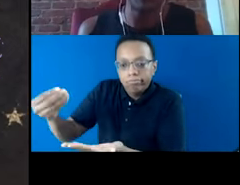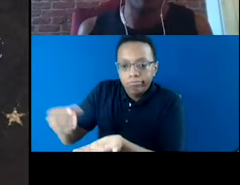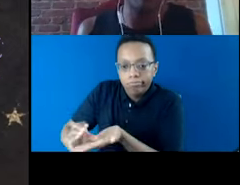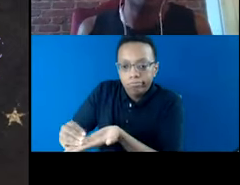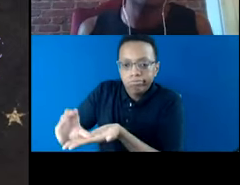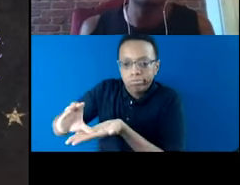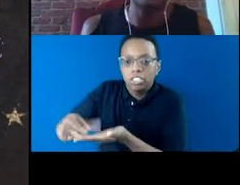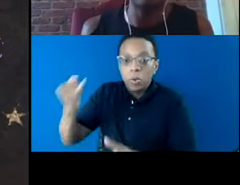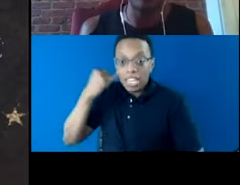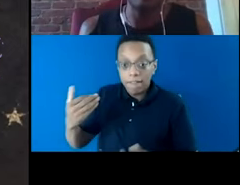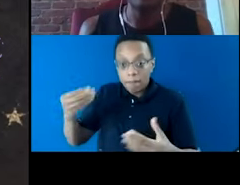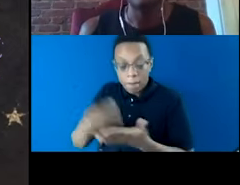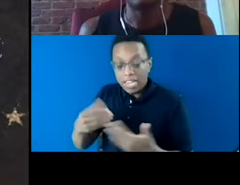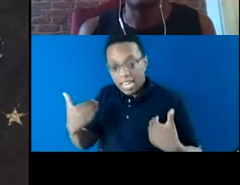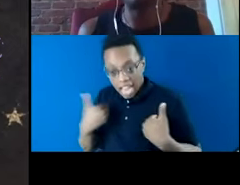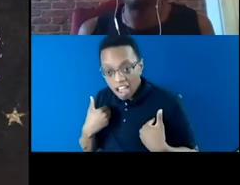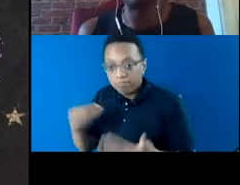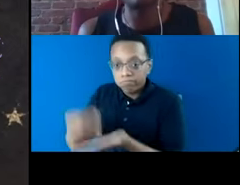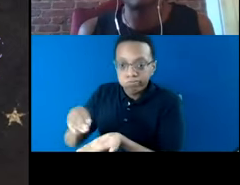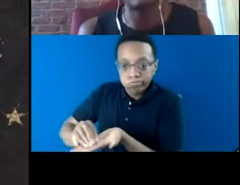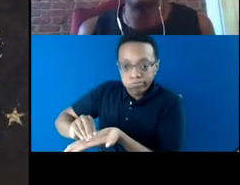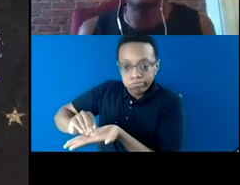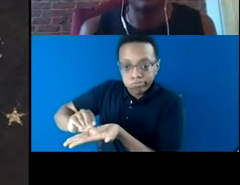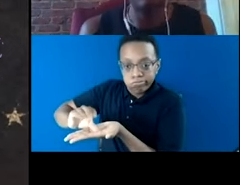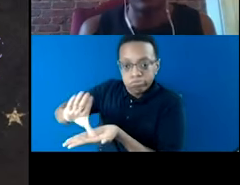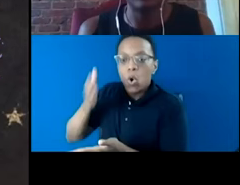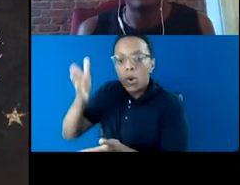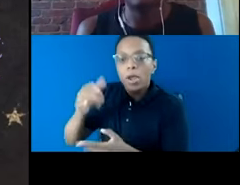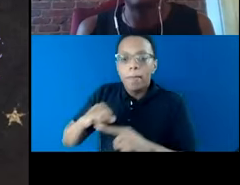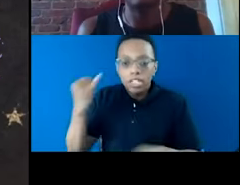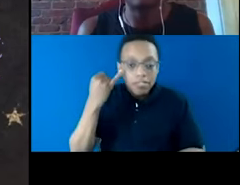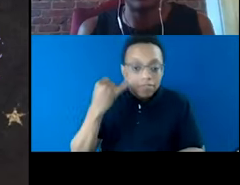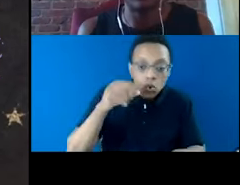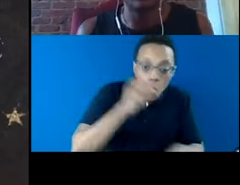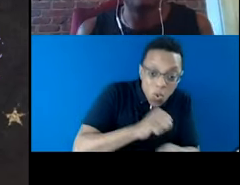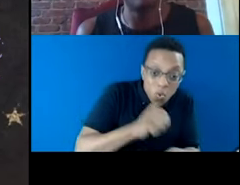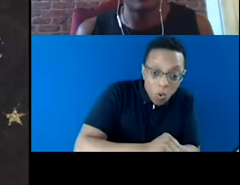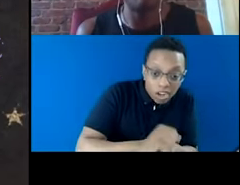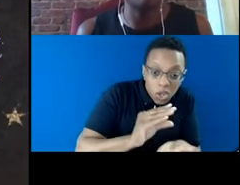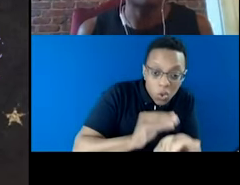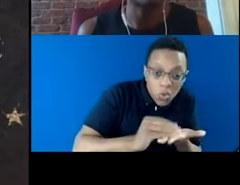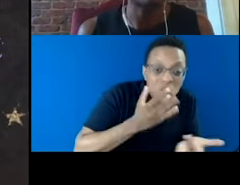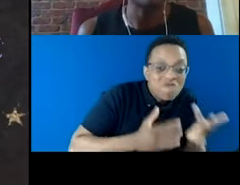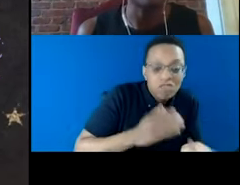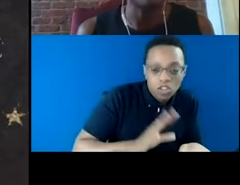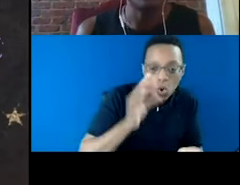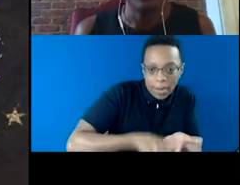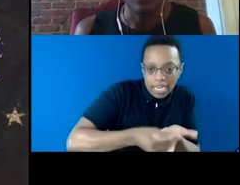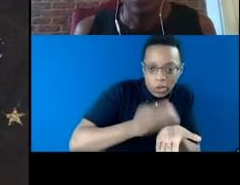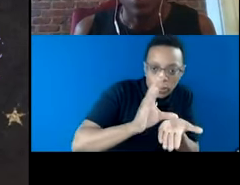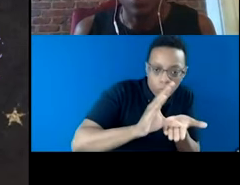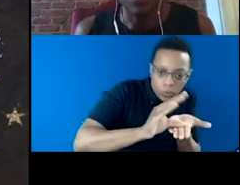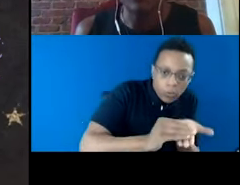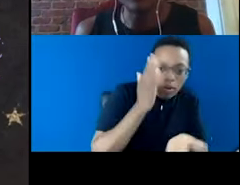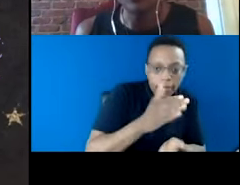money richer because they already have money, and people who work and do not have money less wealthy over time.